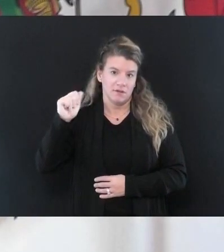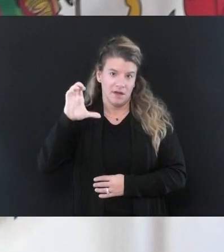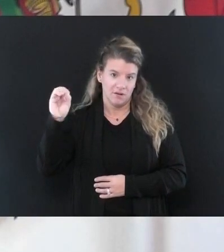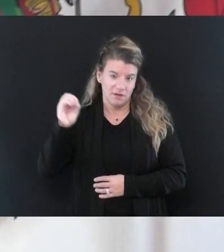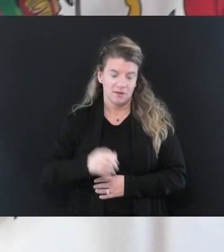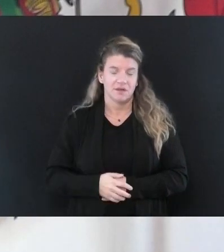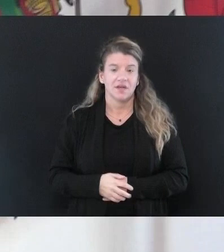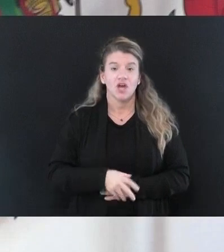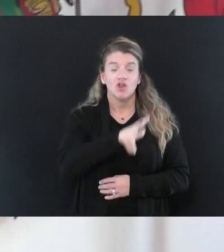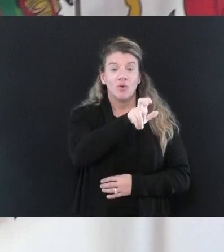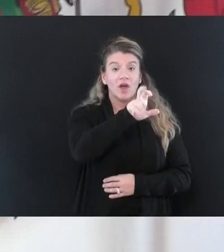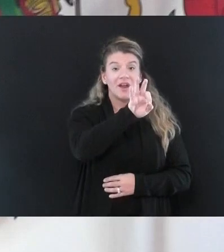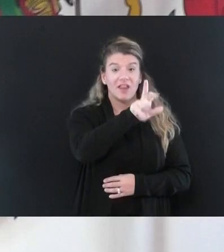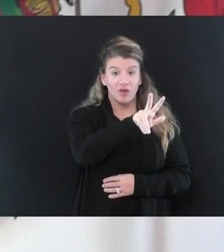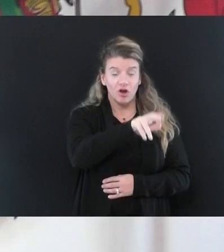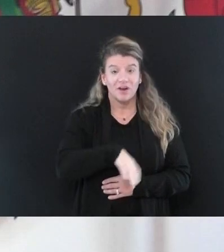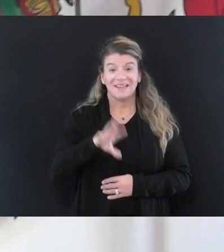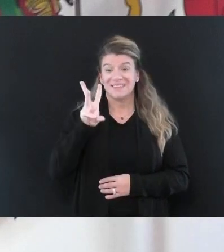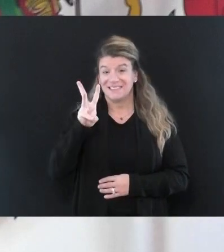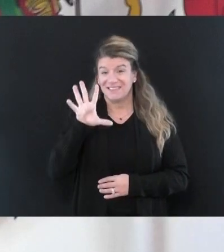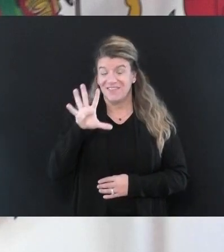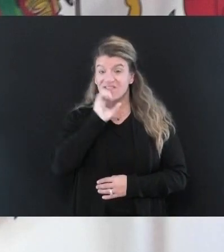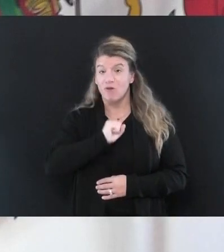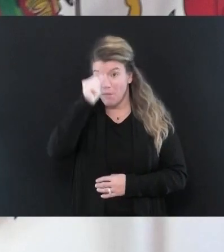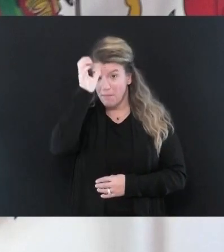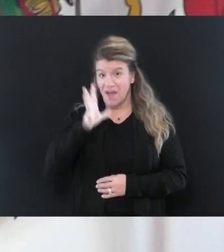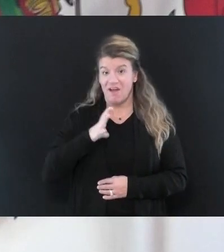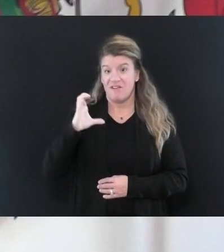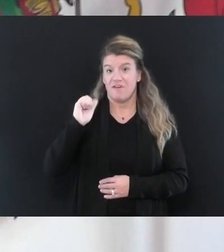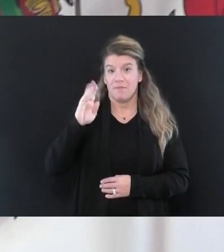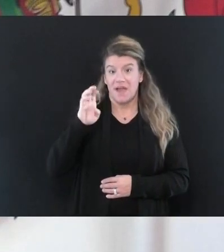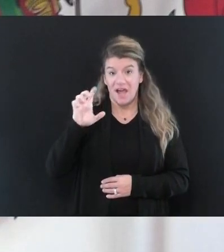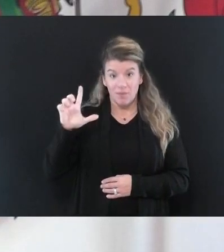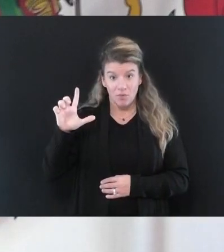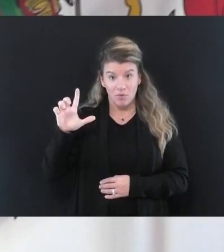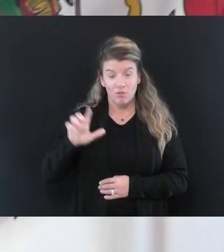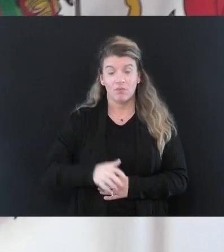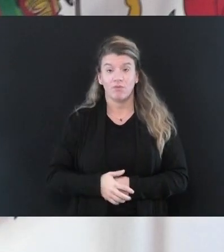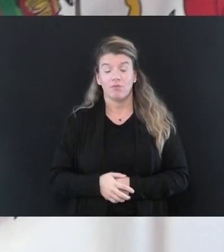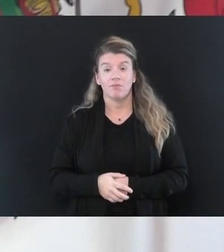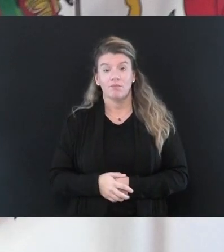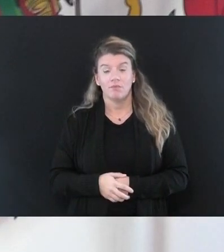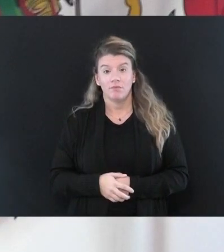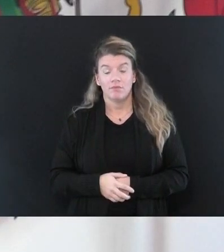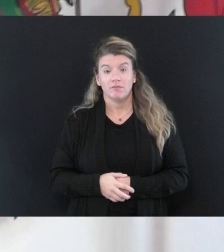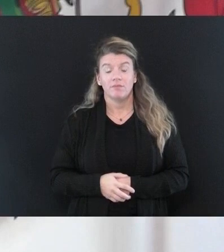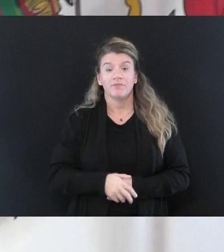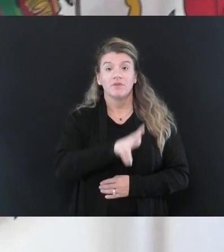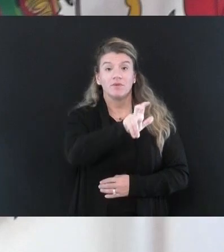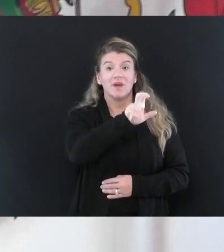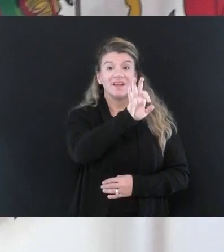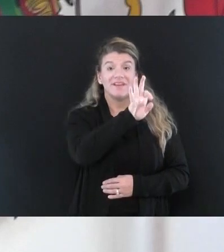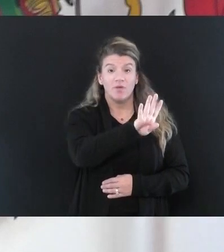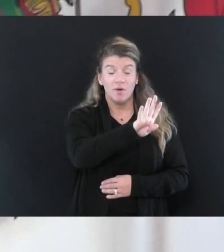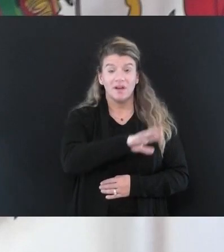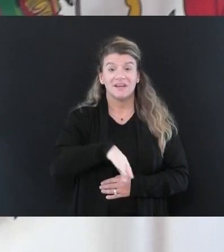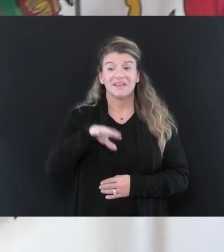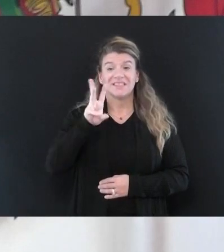Our 393rd death, a 65-year-old male from Cabell County. Our 394th